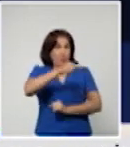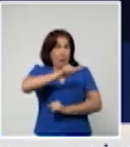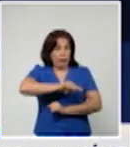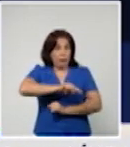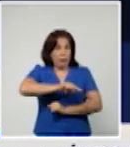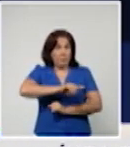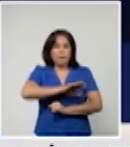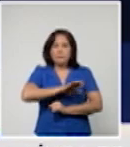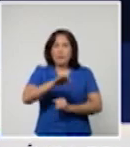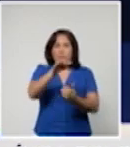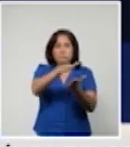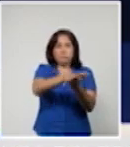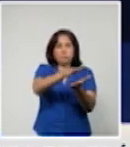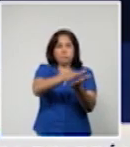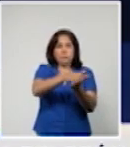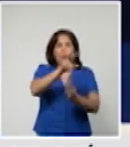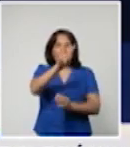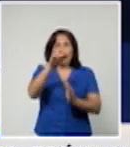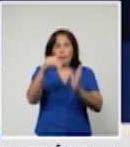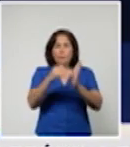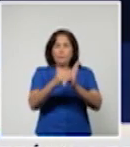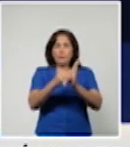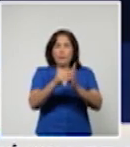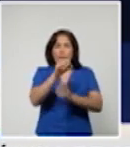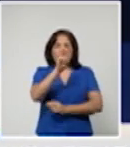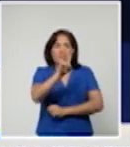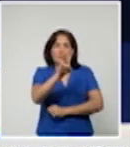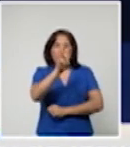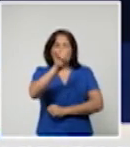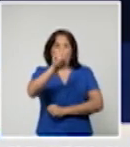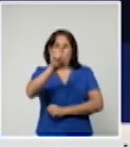Havana. This means that to date,